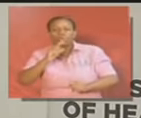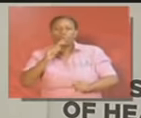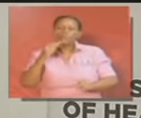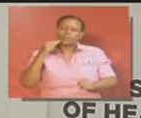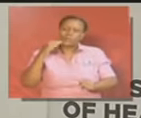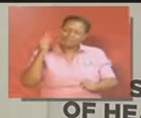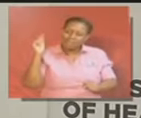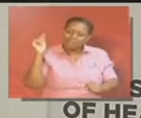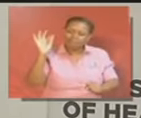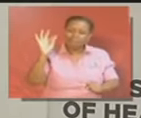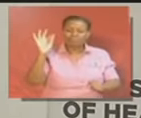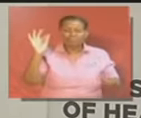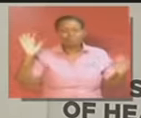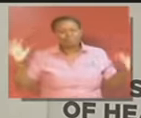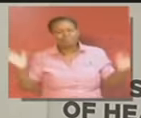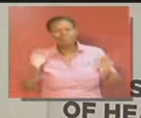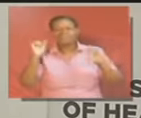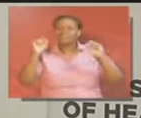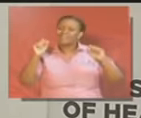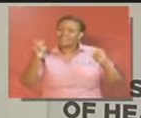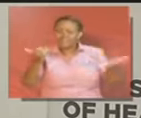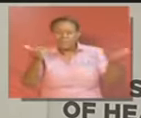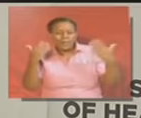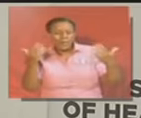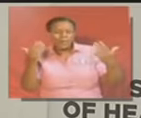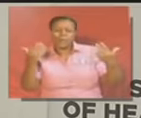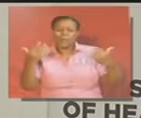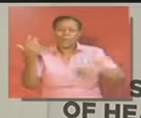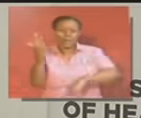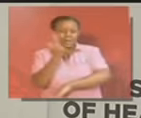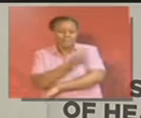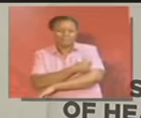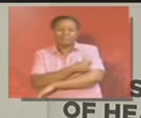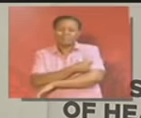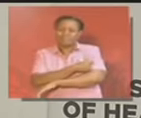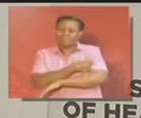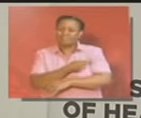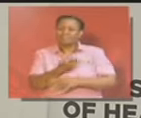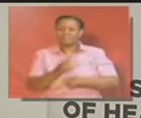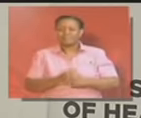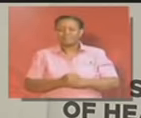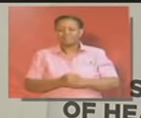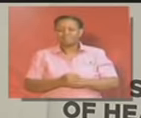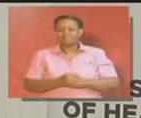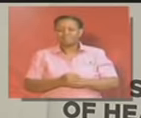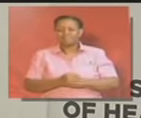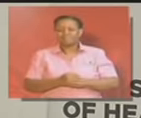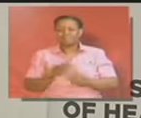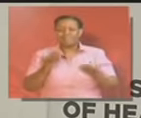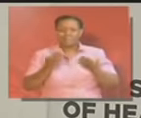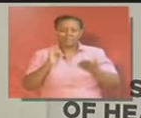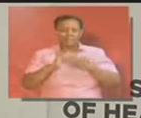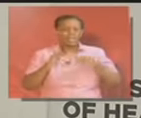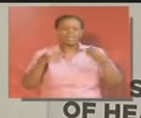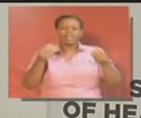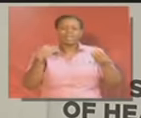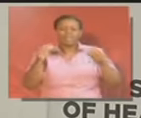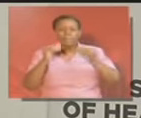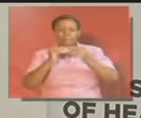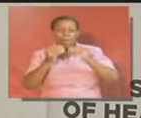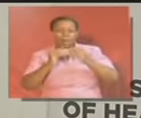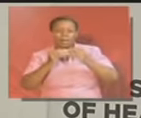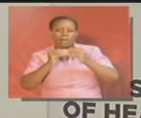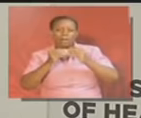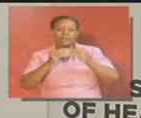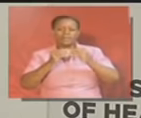them to do take the vaccines. Maybe I should let you know some of the numbers, or before that, to say also that